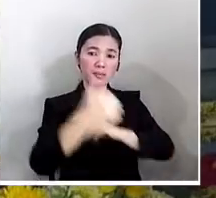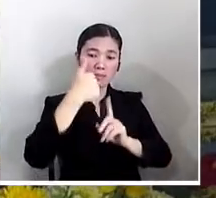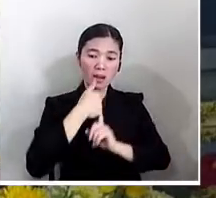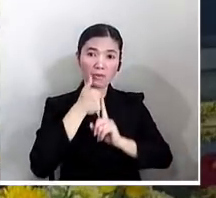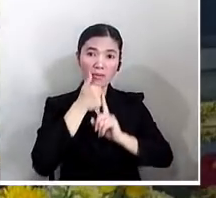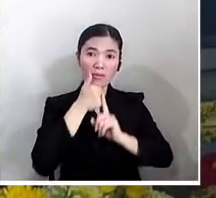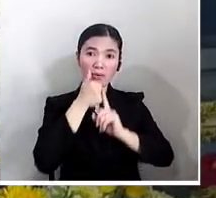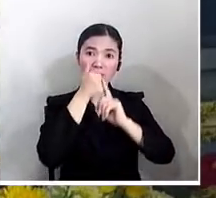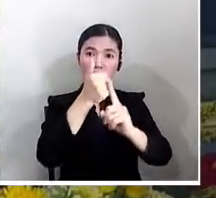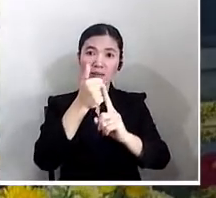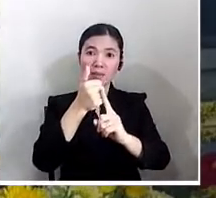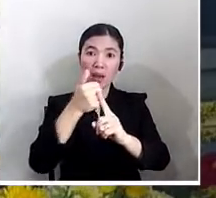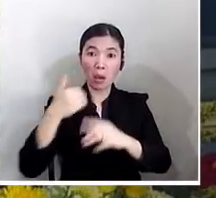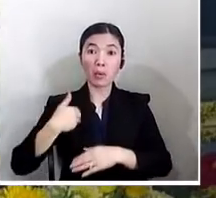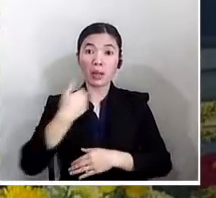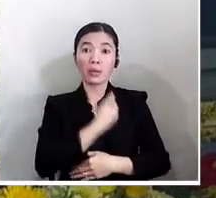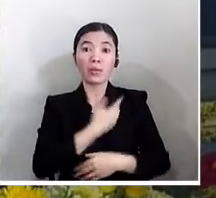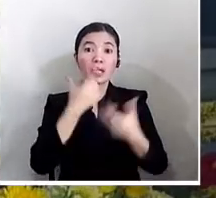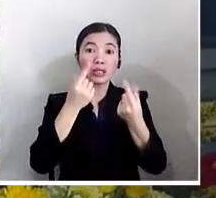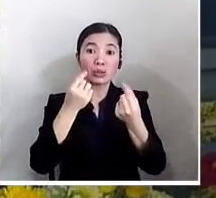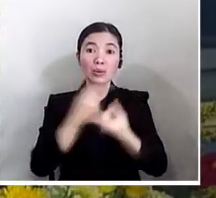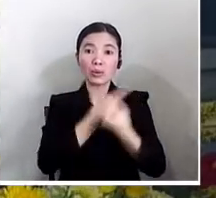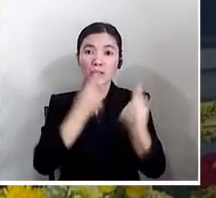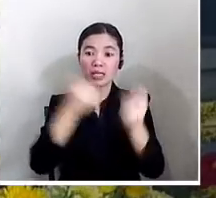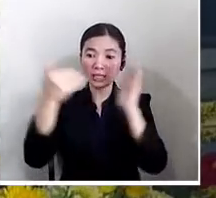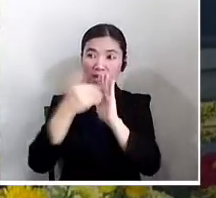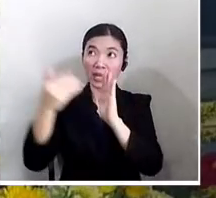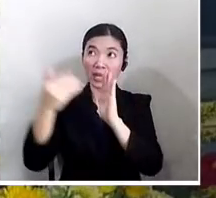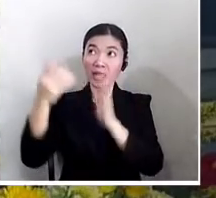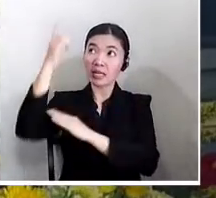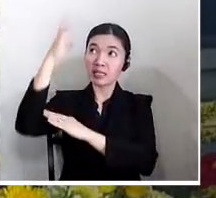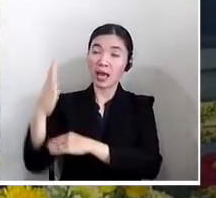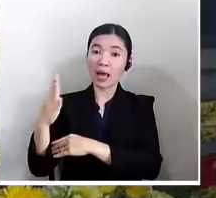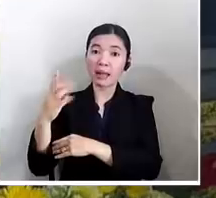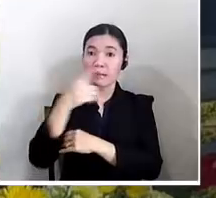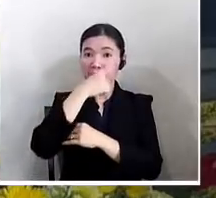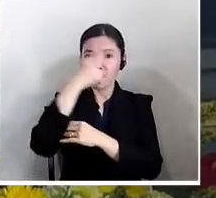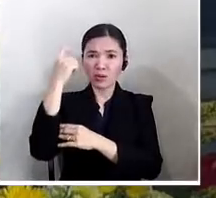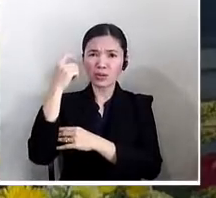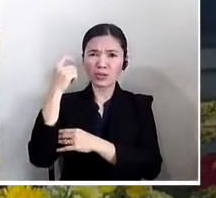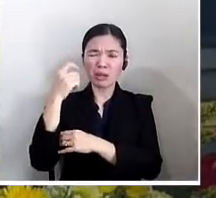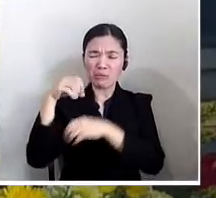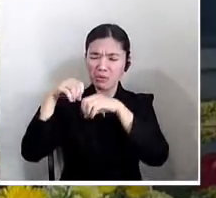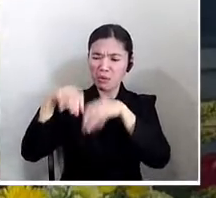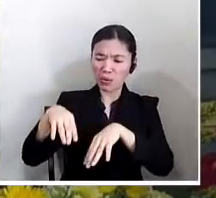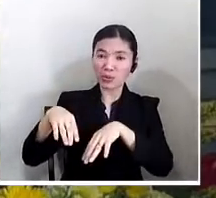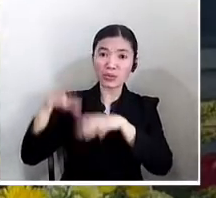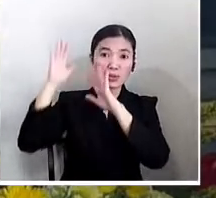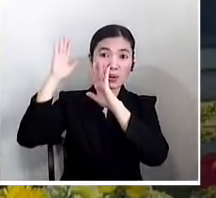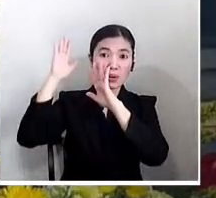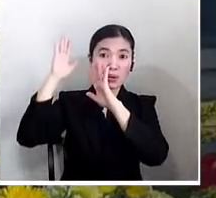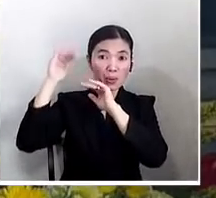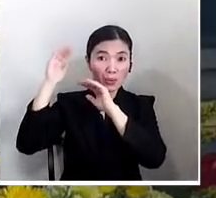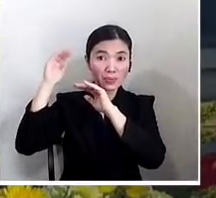against God, because it is hopeless to think that we will be forgiven by